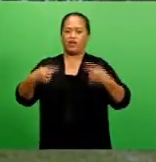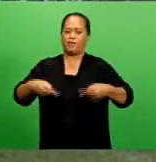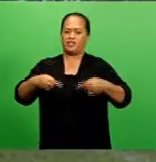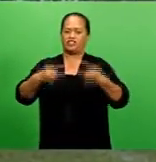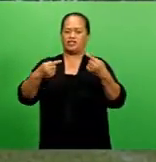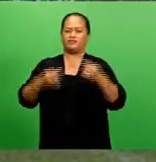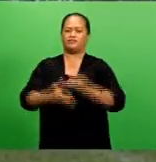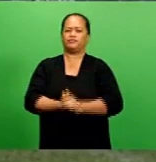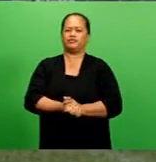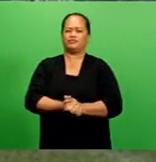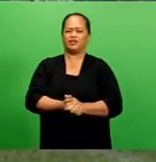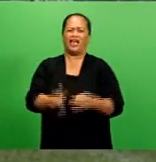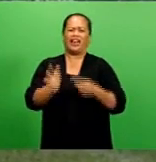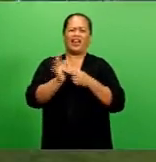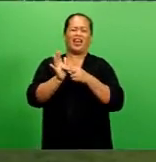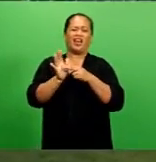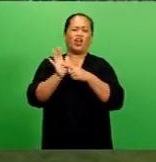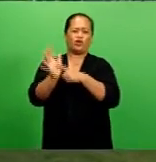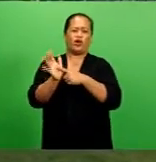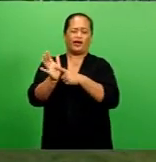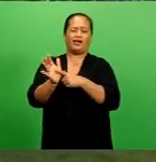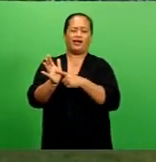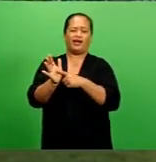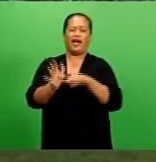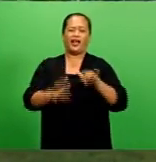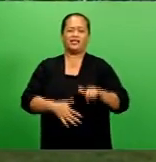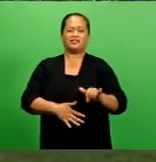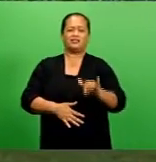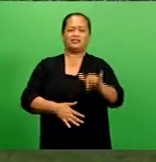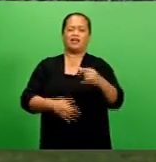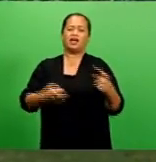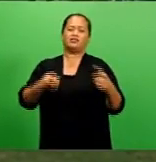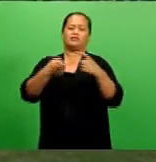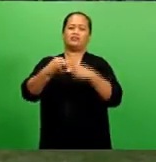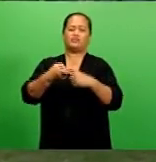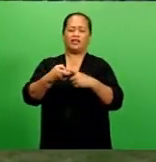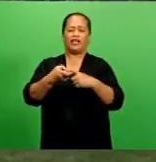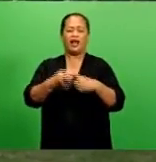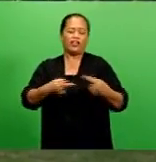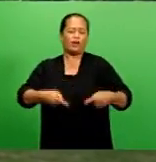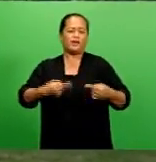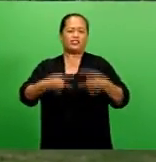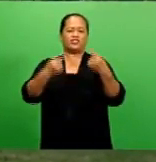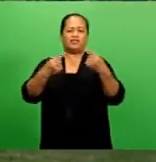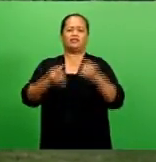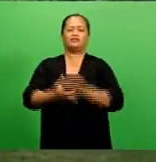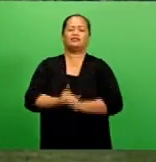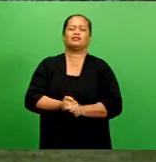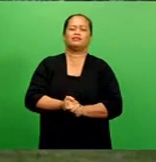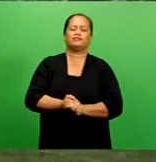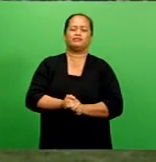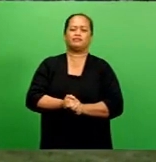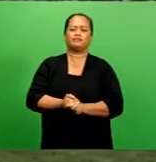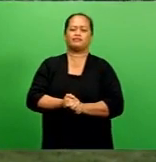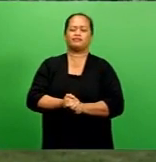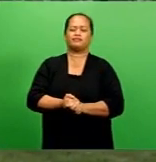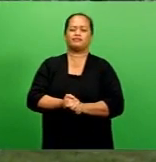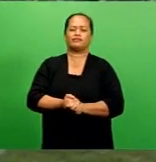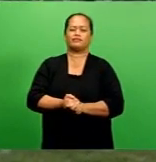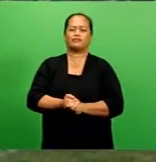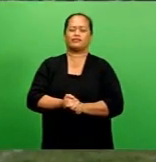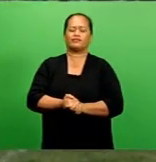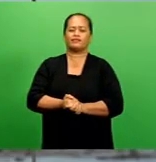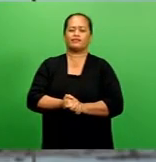year, with Lautoka and Esawa joining the B division after being relegated from the Skipper Cup. Karlini Tavi,